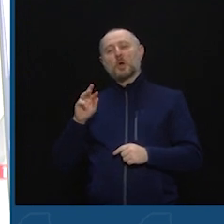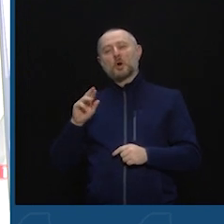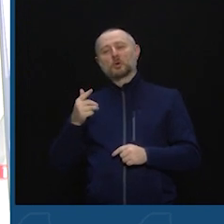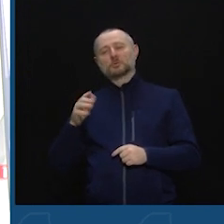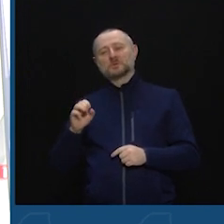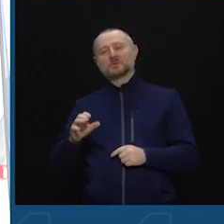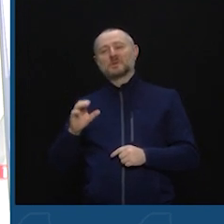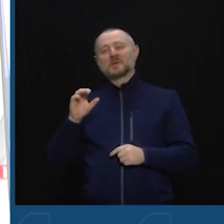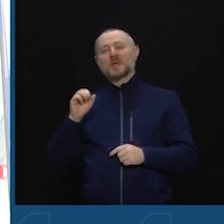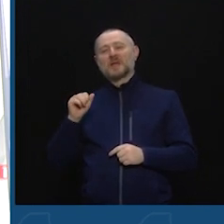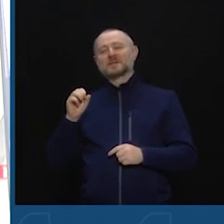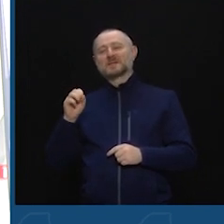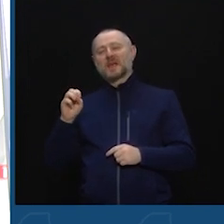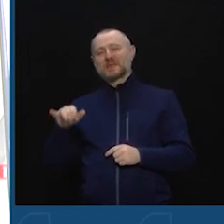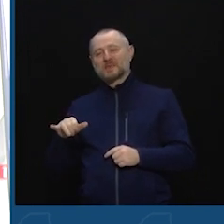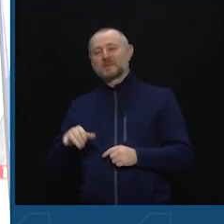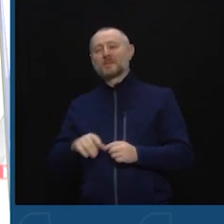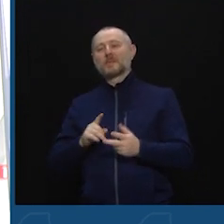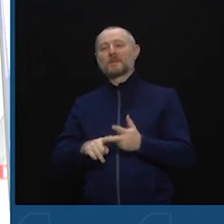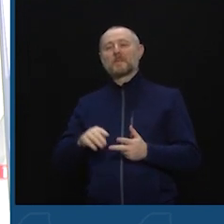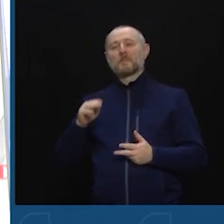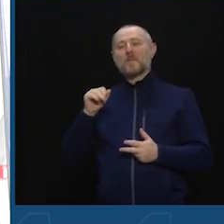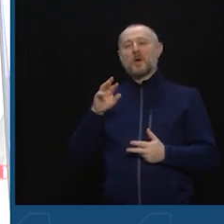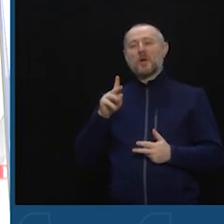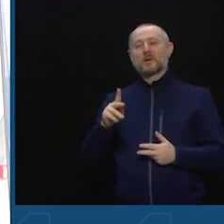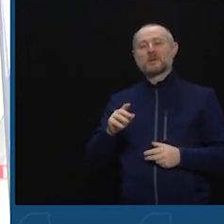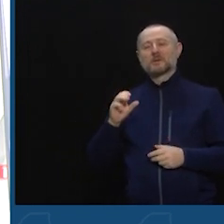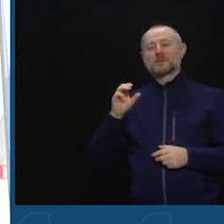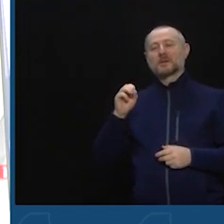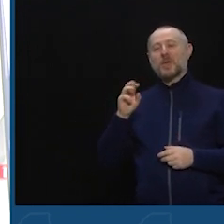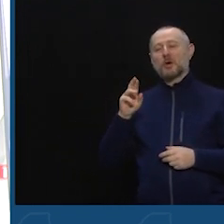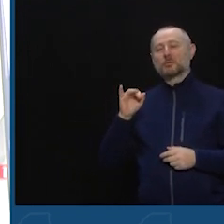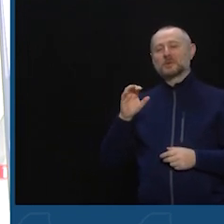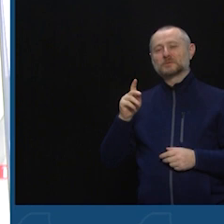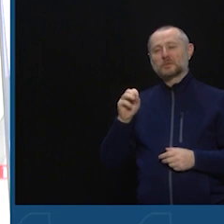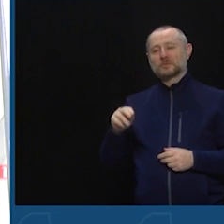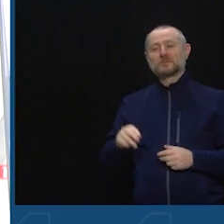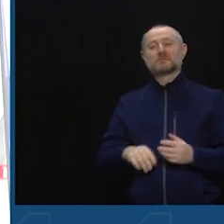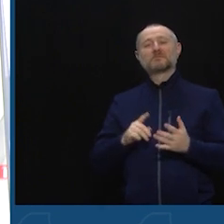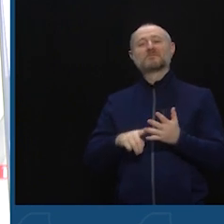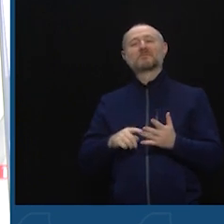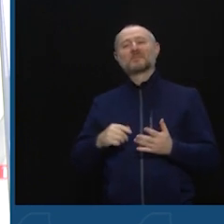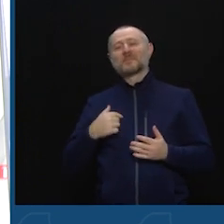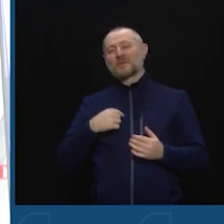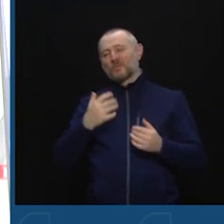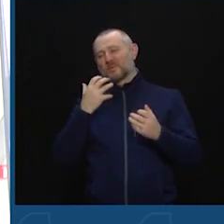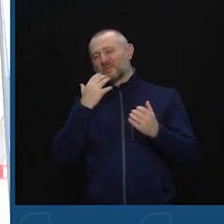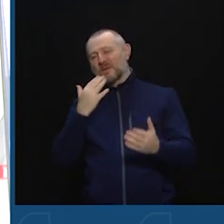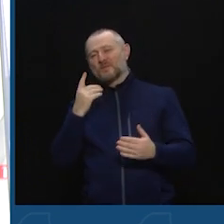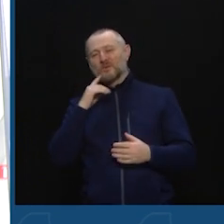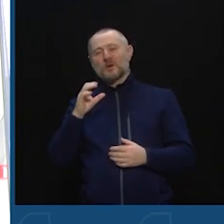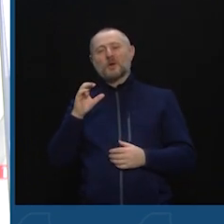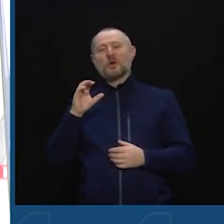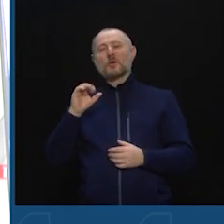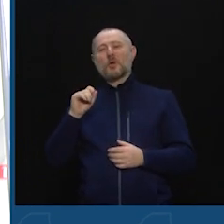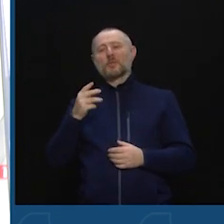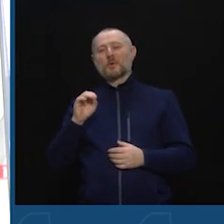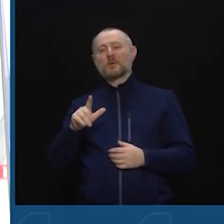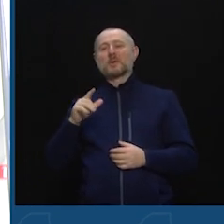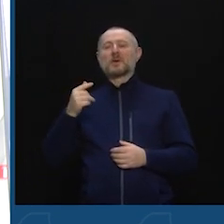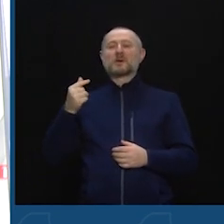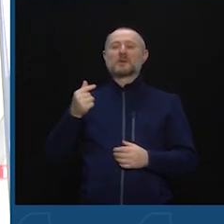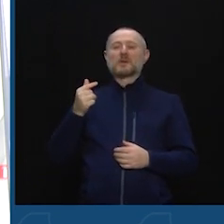Meridium, Marcus Erickson of Skanska. Also want to thank Carl Galeotto and his colleagues at